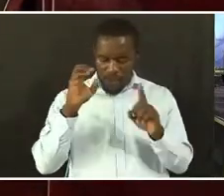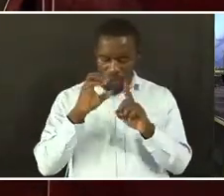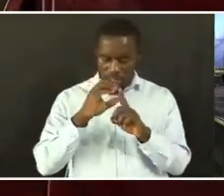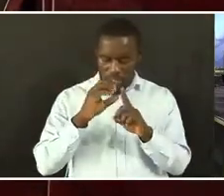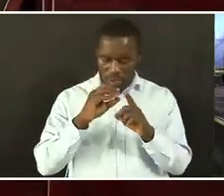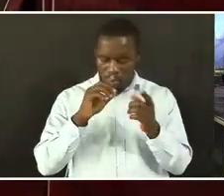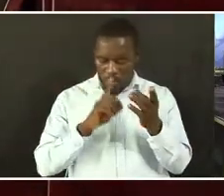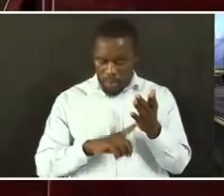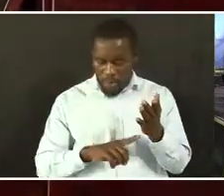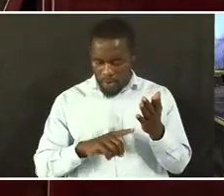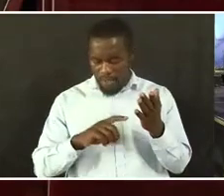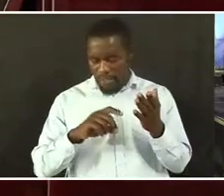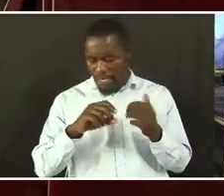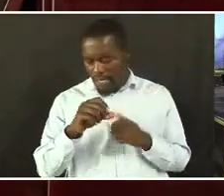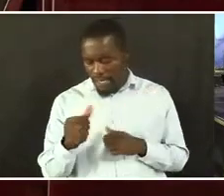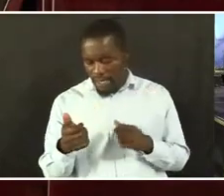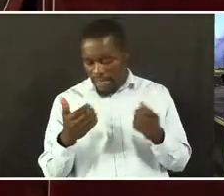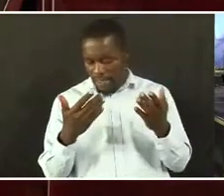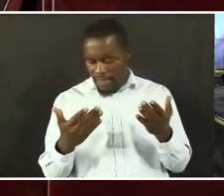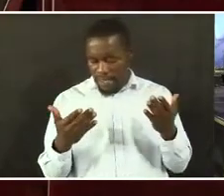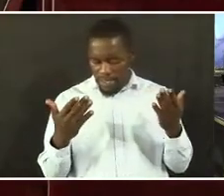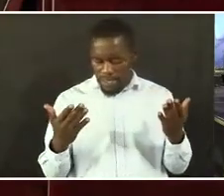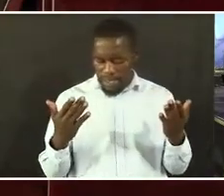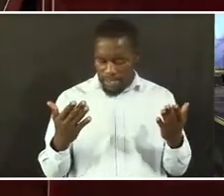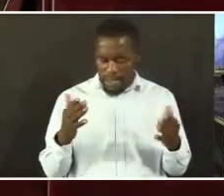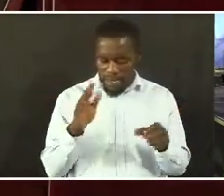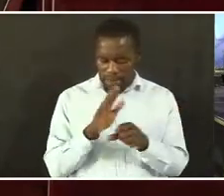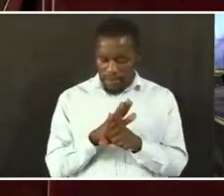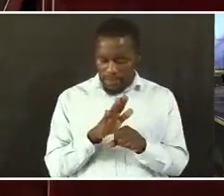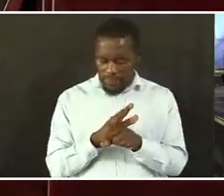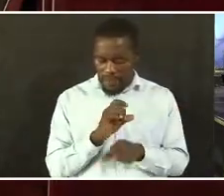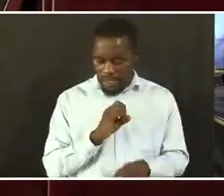Content whatever what I